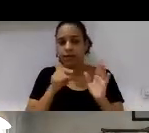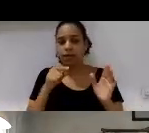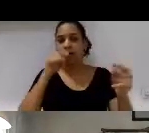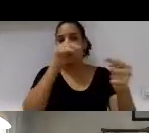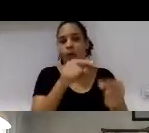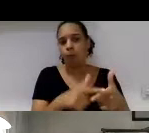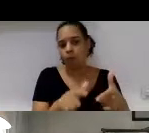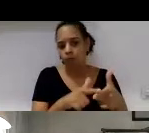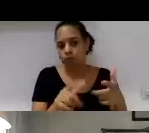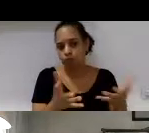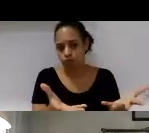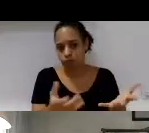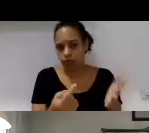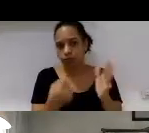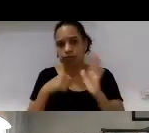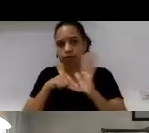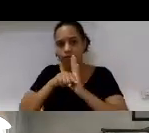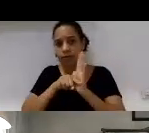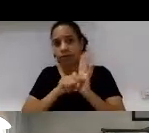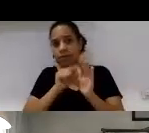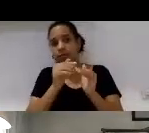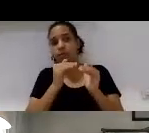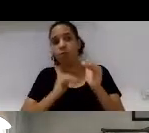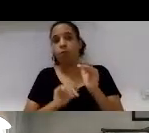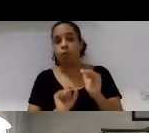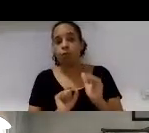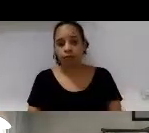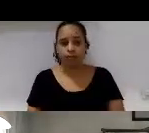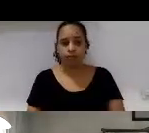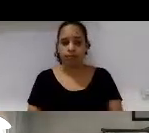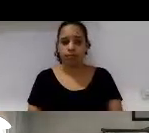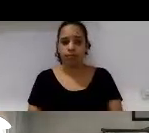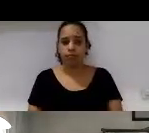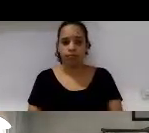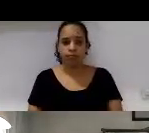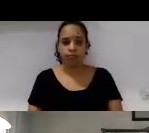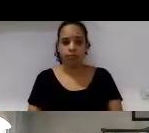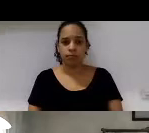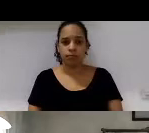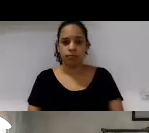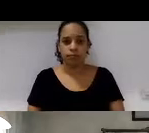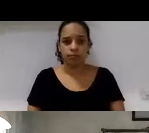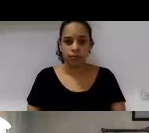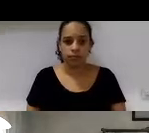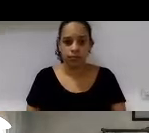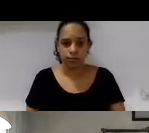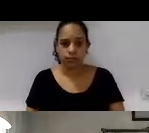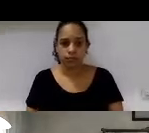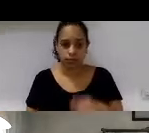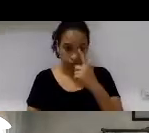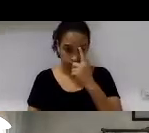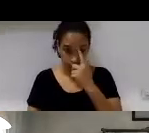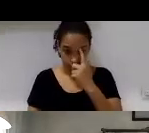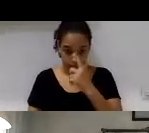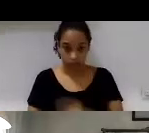there are certain obvious features, symptoms of disease. But to diagnose the problem, you have to inquire into the past